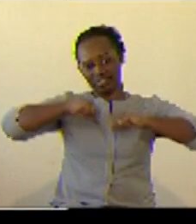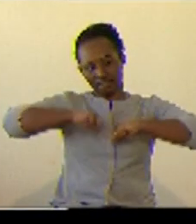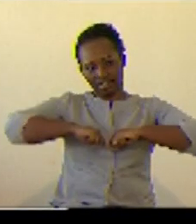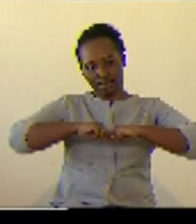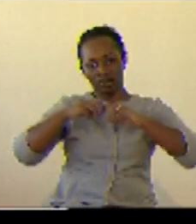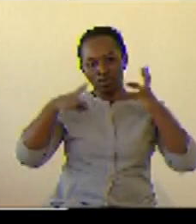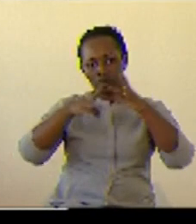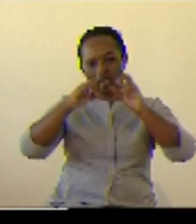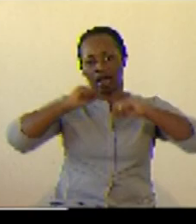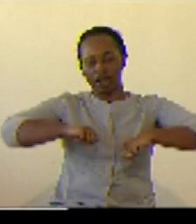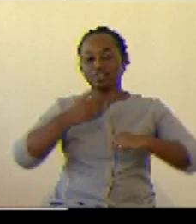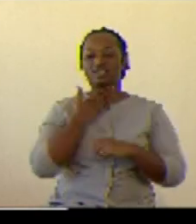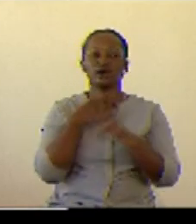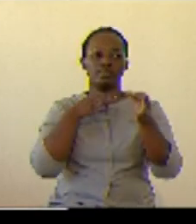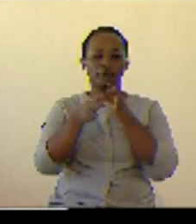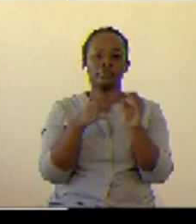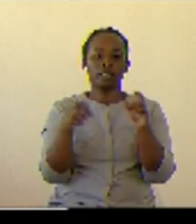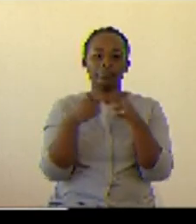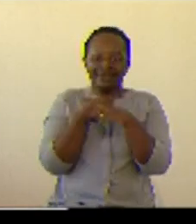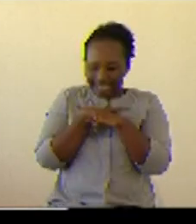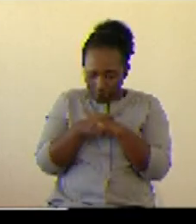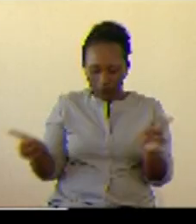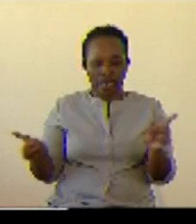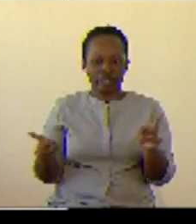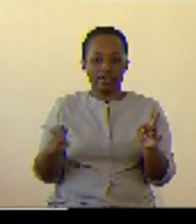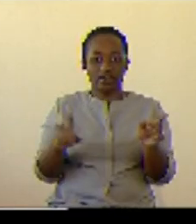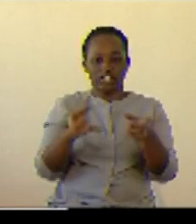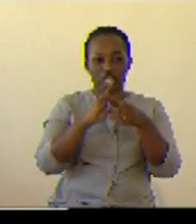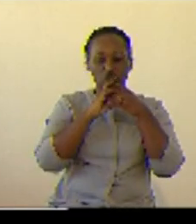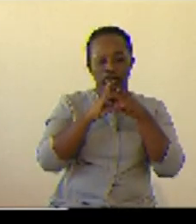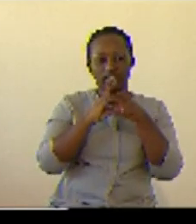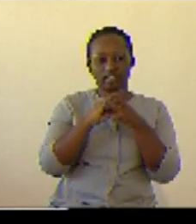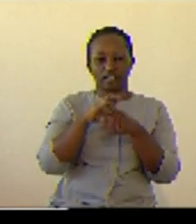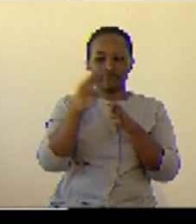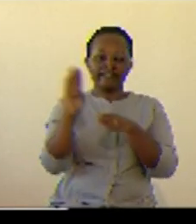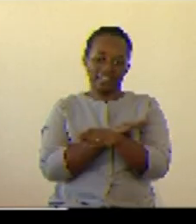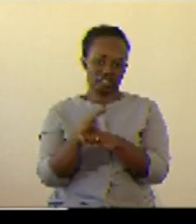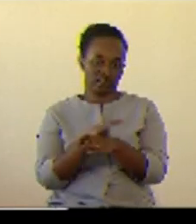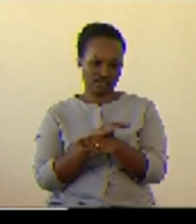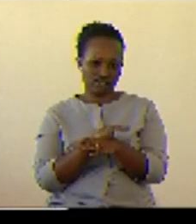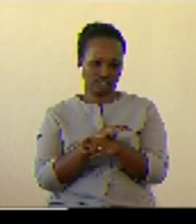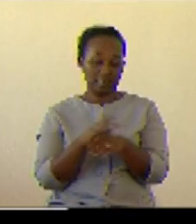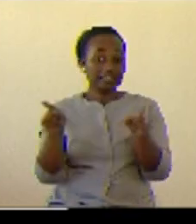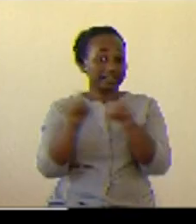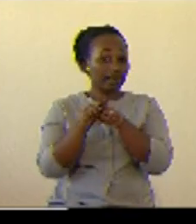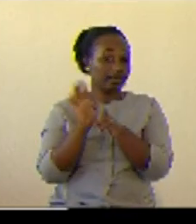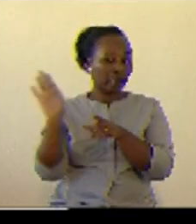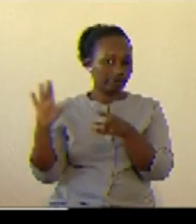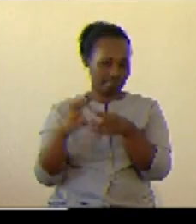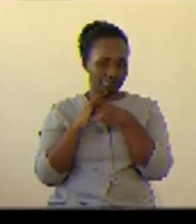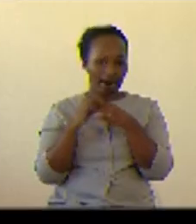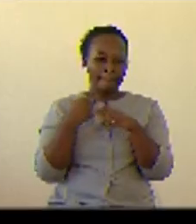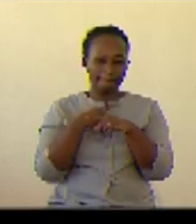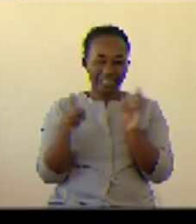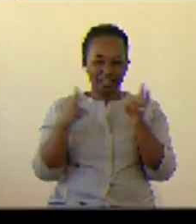want you to distinguish it from joint venture. Strategic alliance, to ally, that is also to join. But with strategic